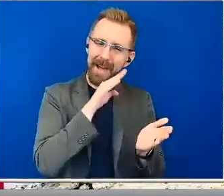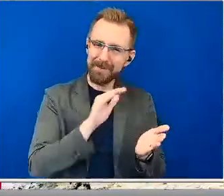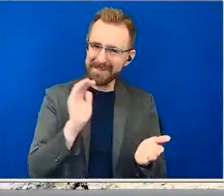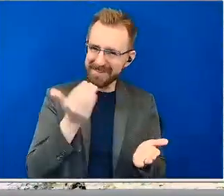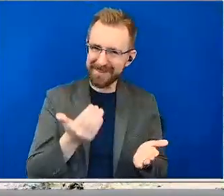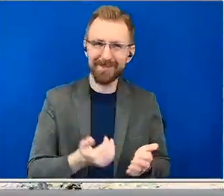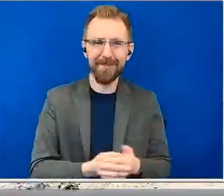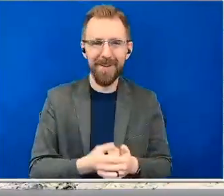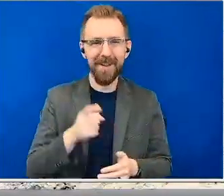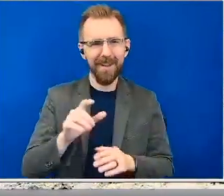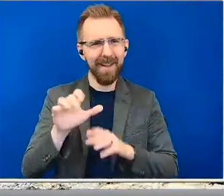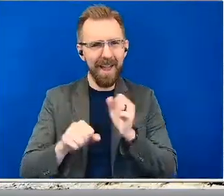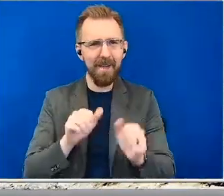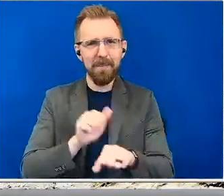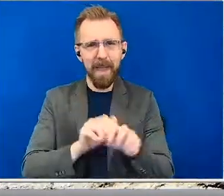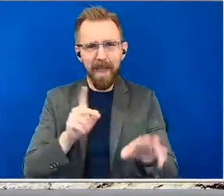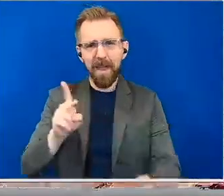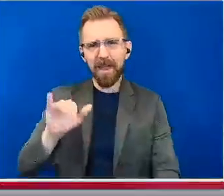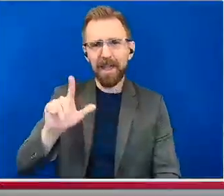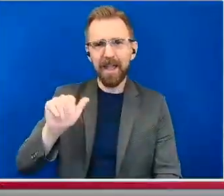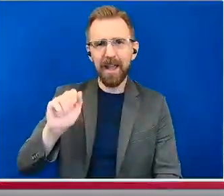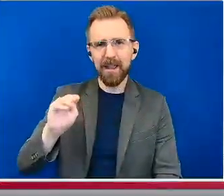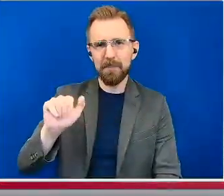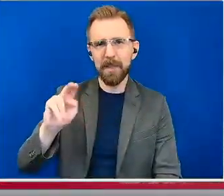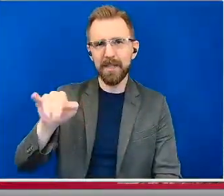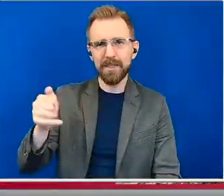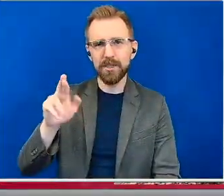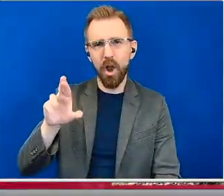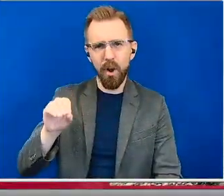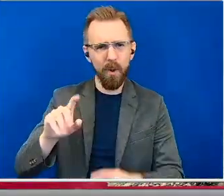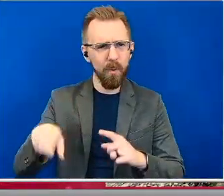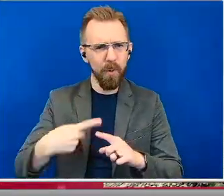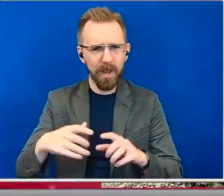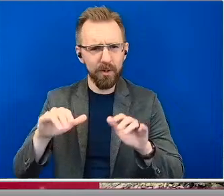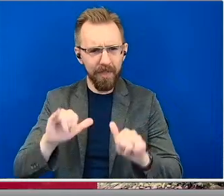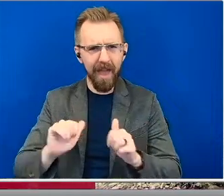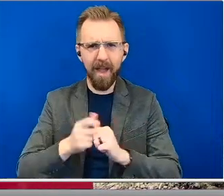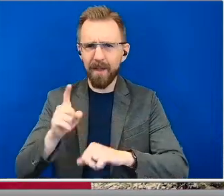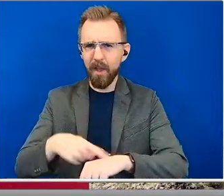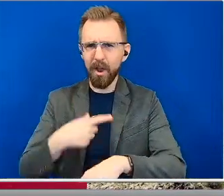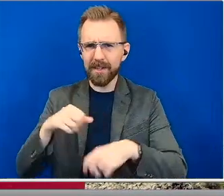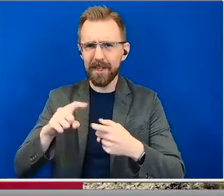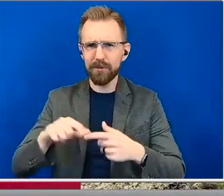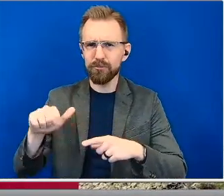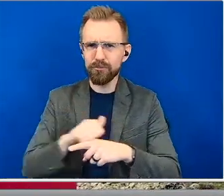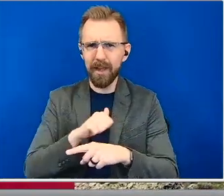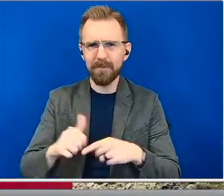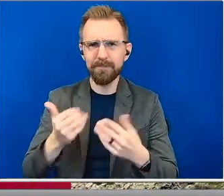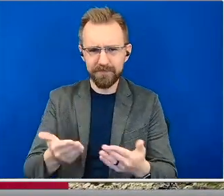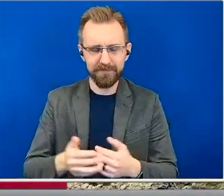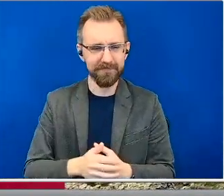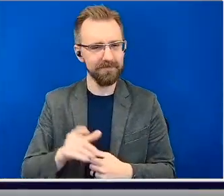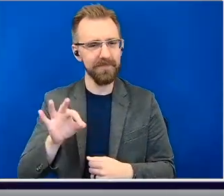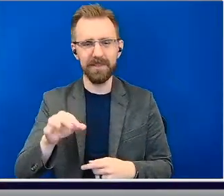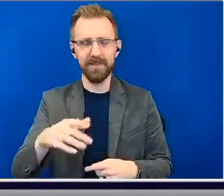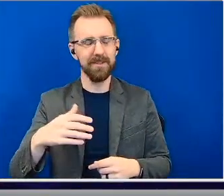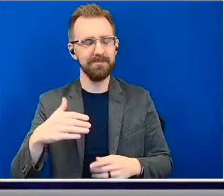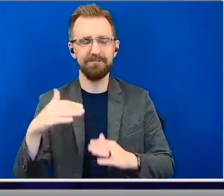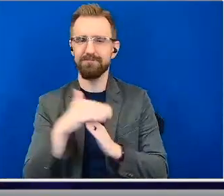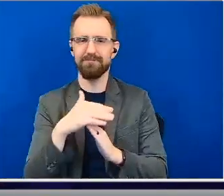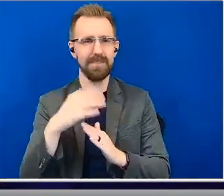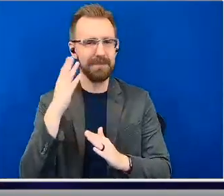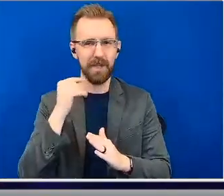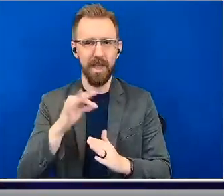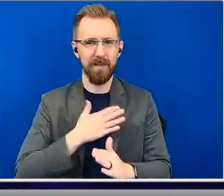Mount Kilimanjaro. When did you do this, and how long did it take you to train? So that was one of the best experiences actually of my life. So I did